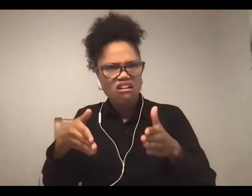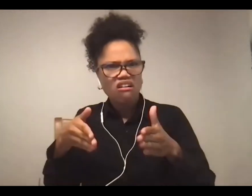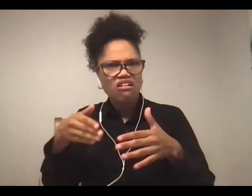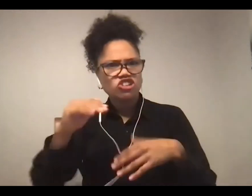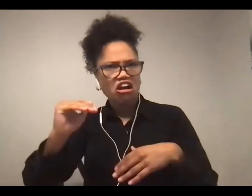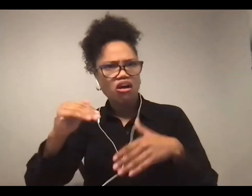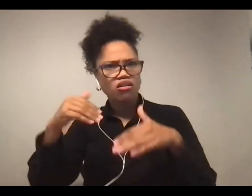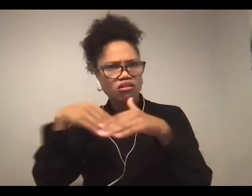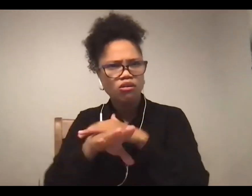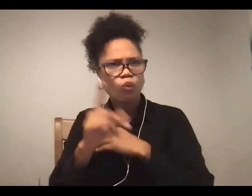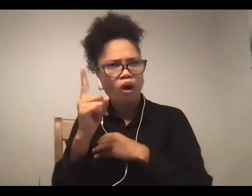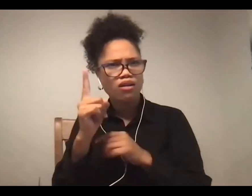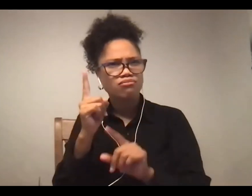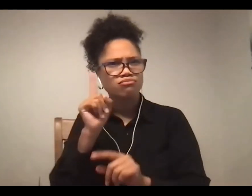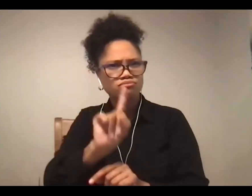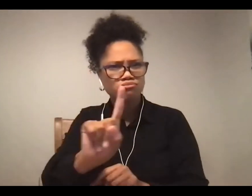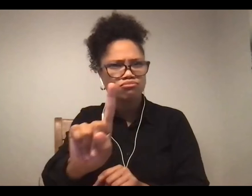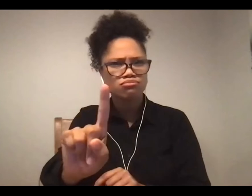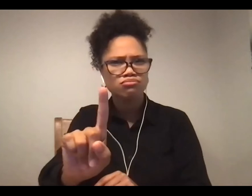because it